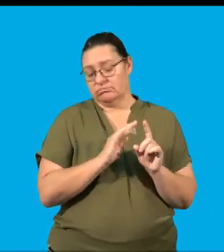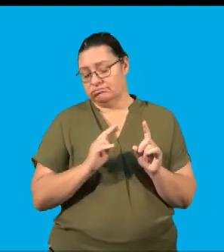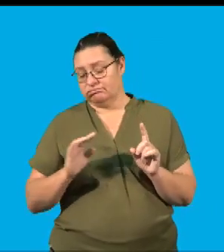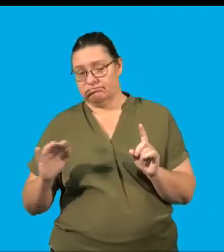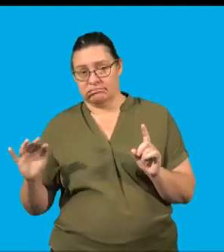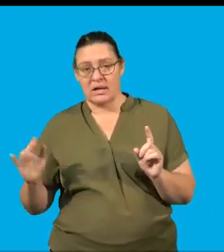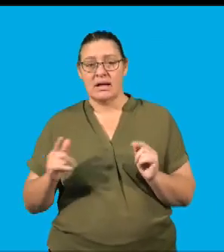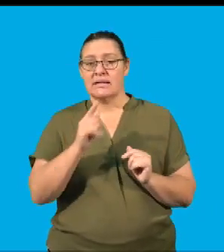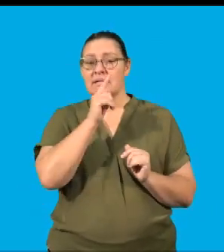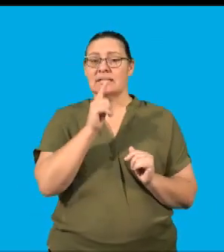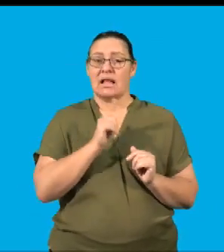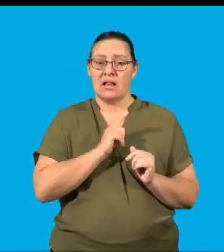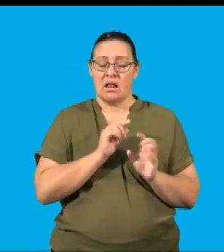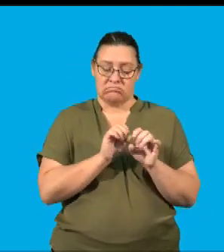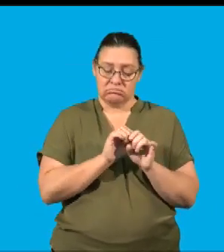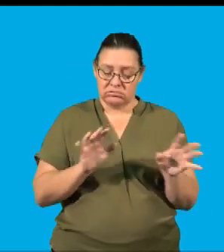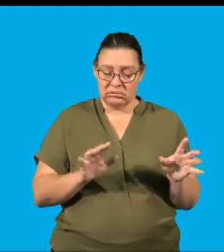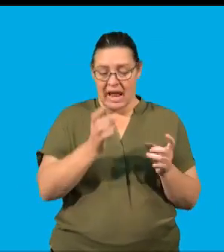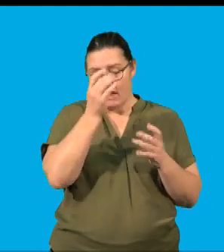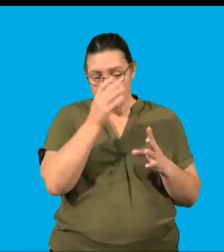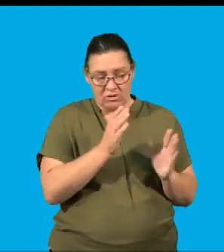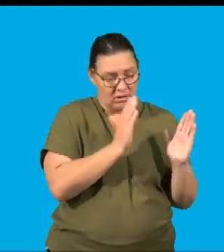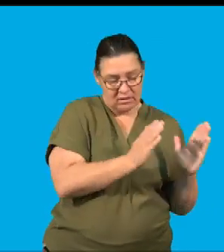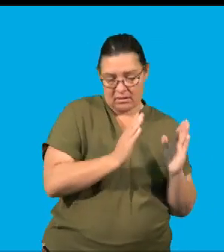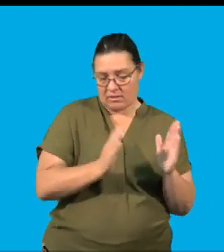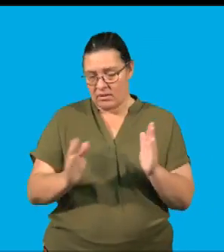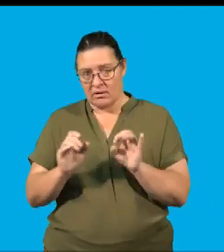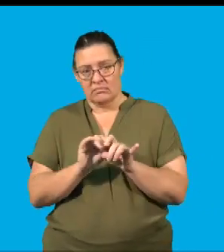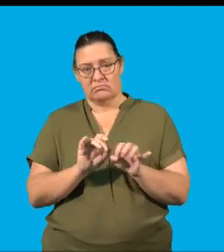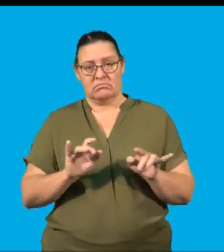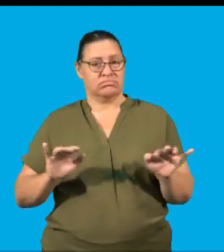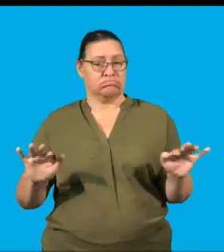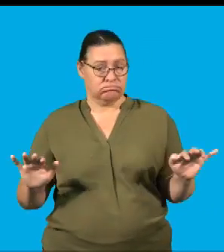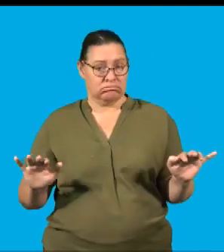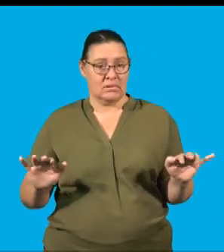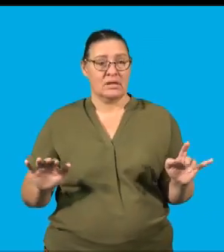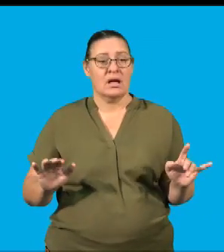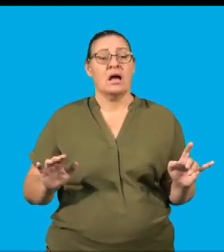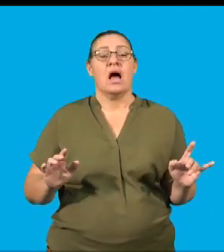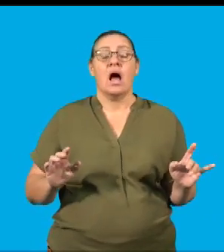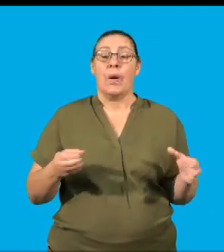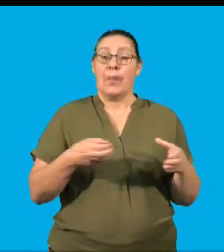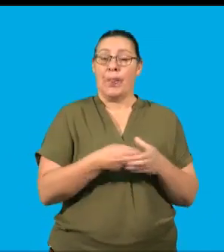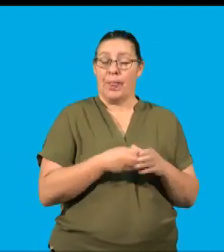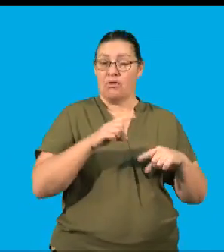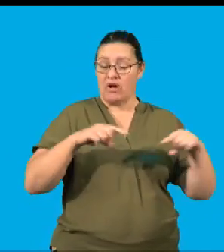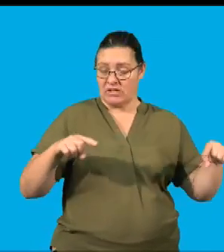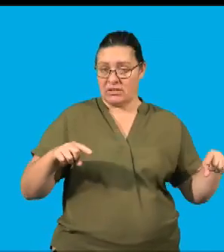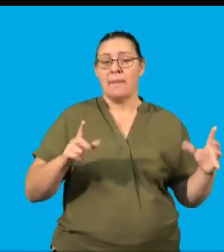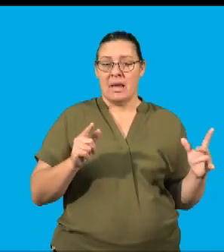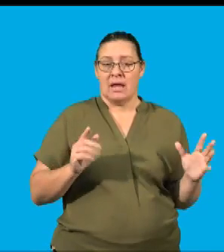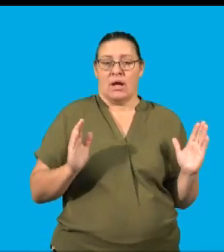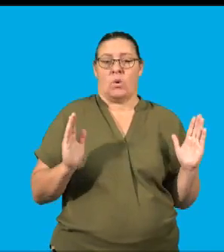it tells you how spread out the data values are. A small range suggests that the values are